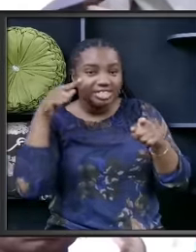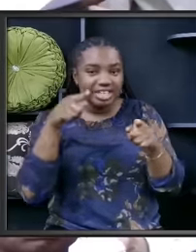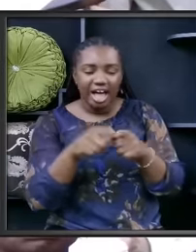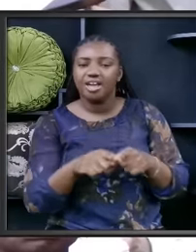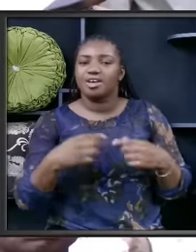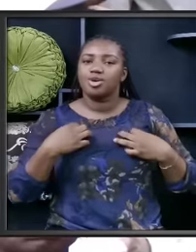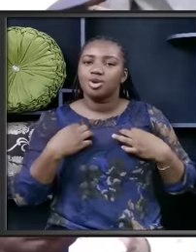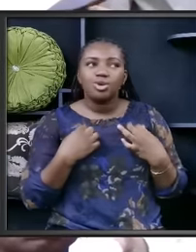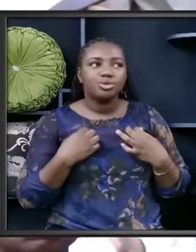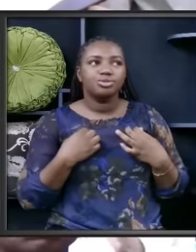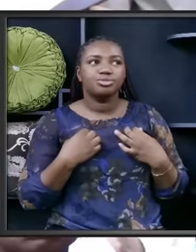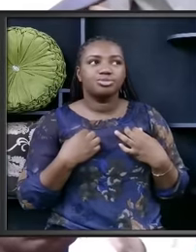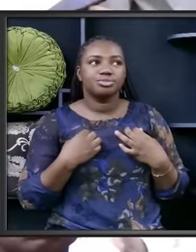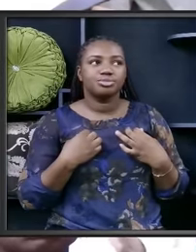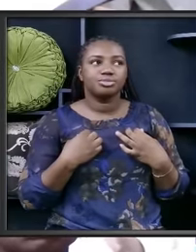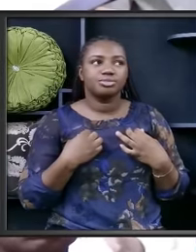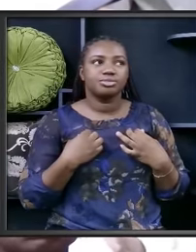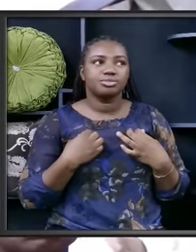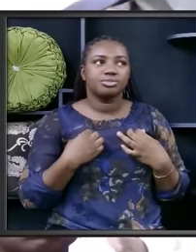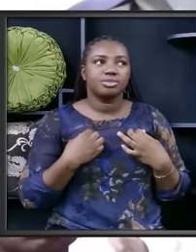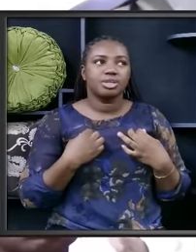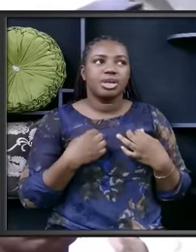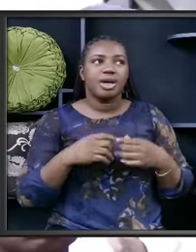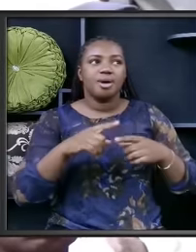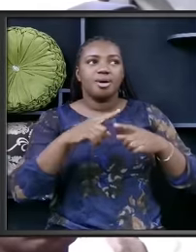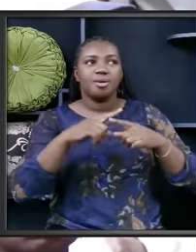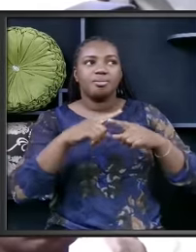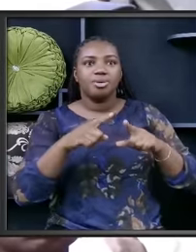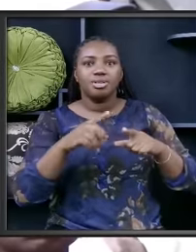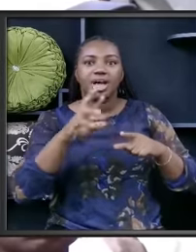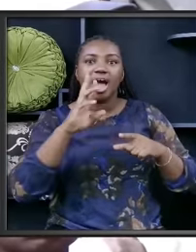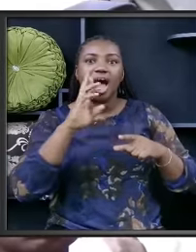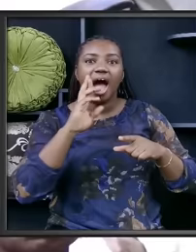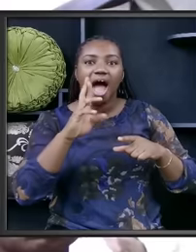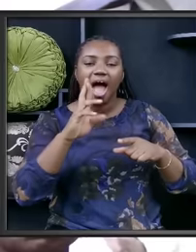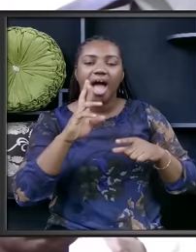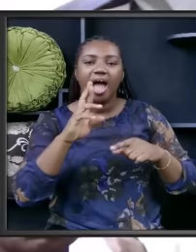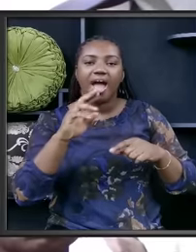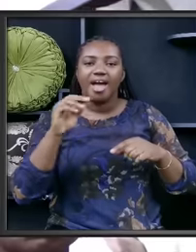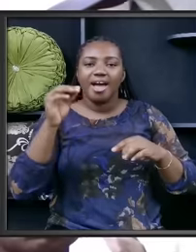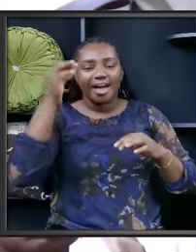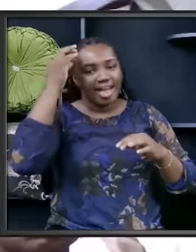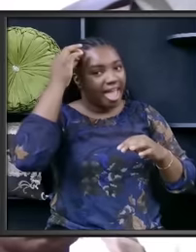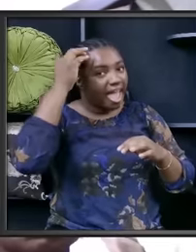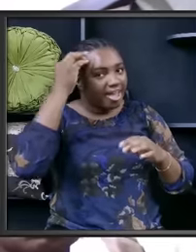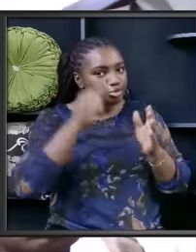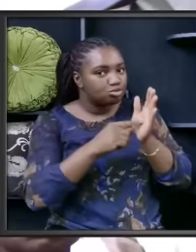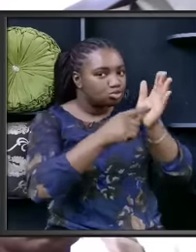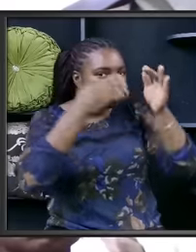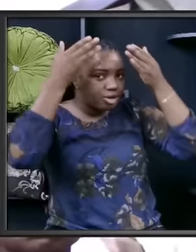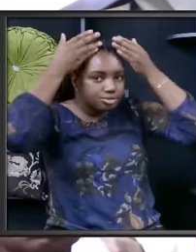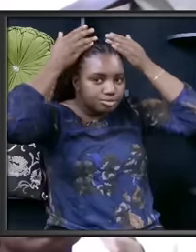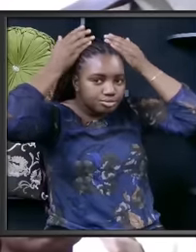one half. That he hair they like this. Small, before you go begin, they see the veil. Mm. Now from